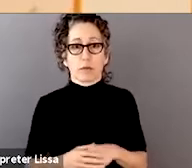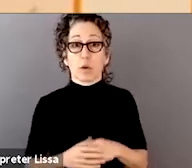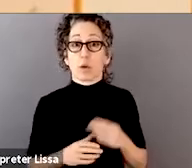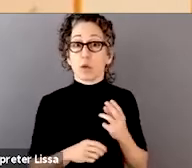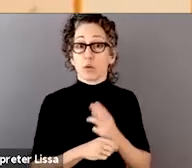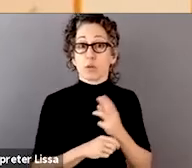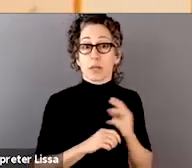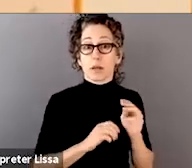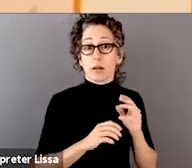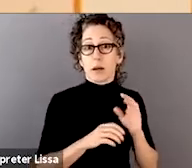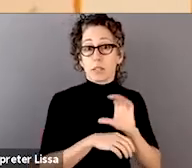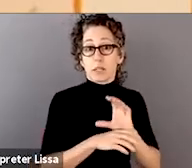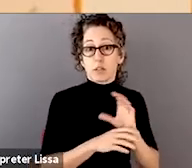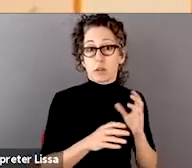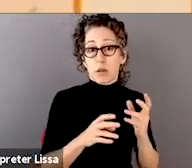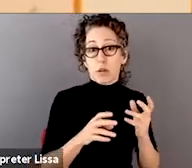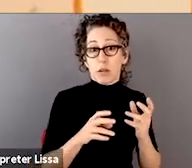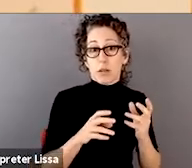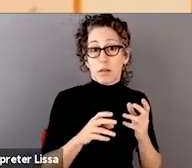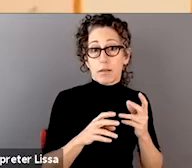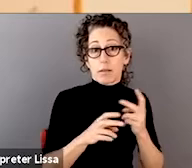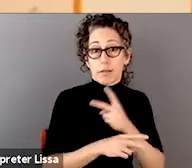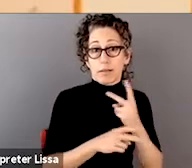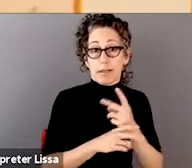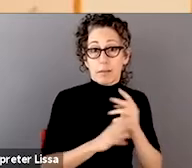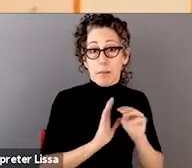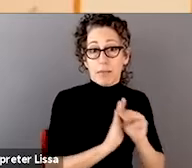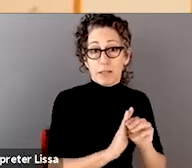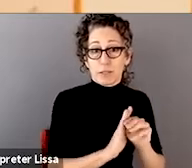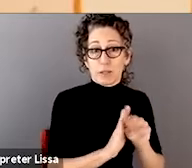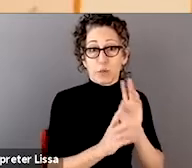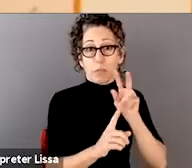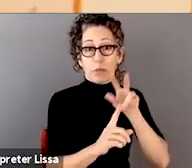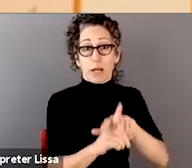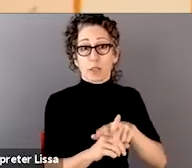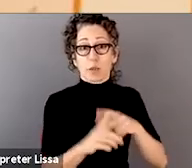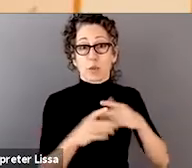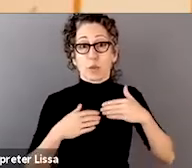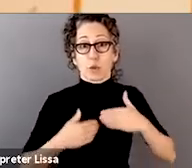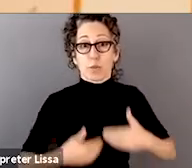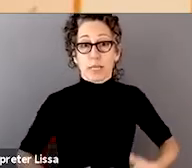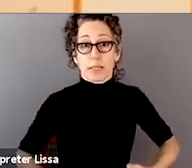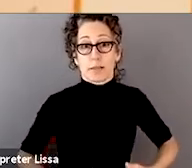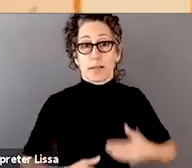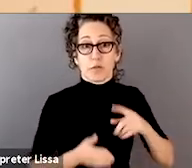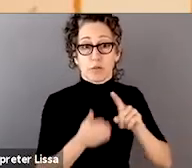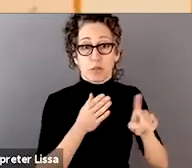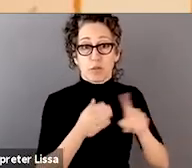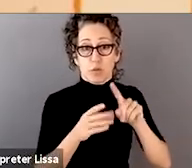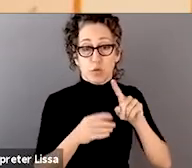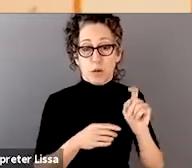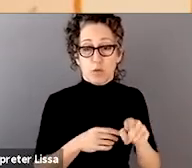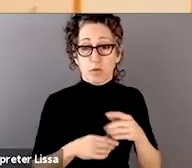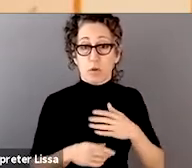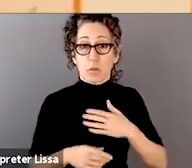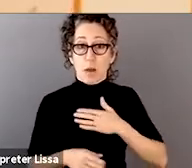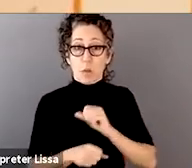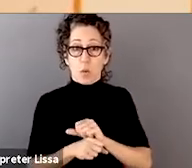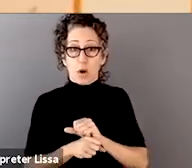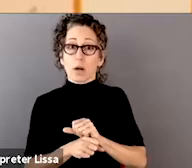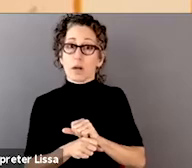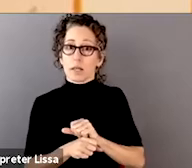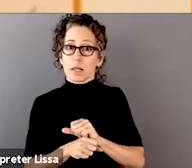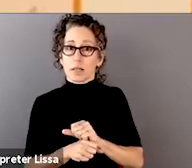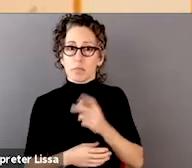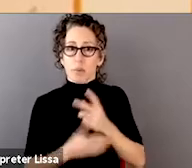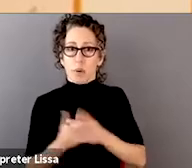methods and applying them to pursue humanistic research questions. And my own work actually does inhabit both of these areas.